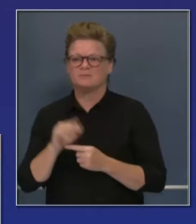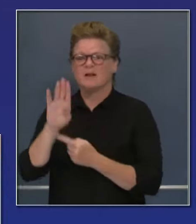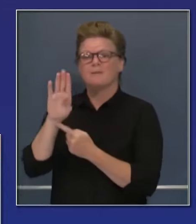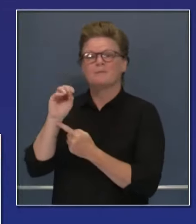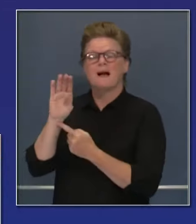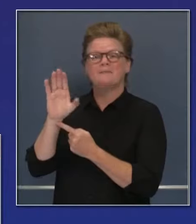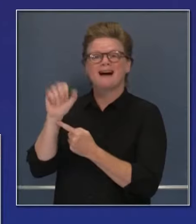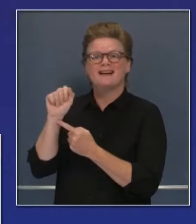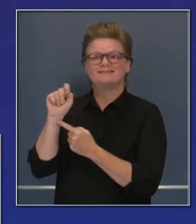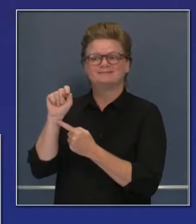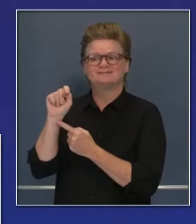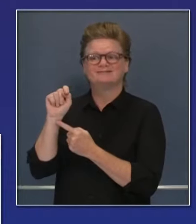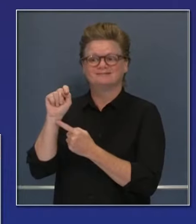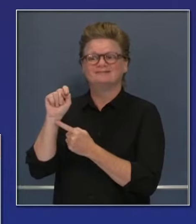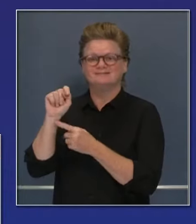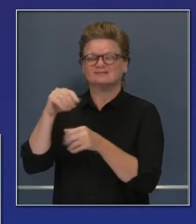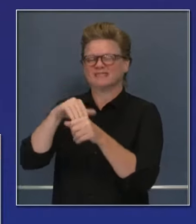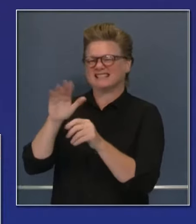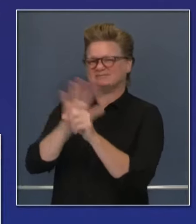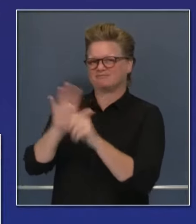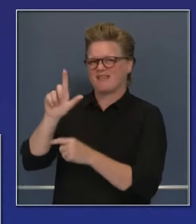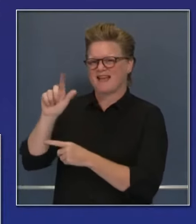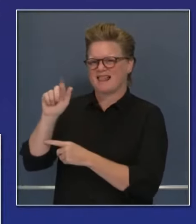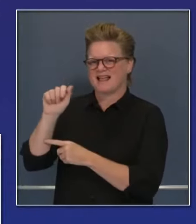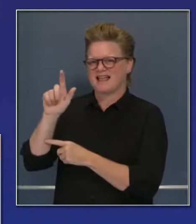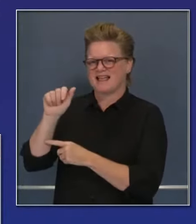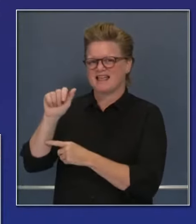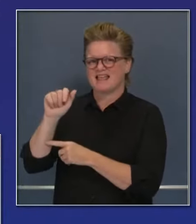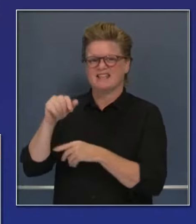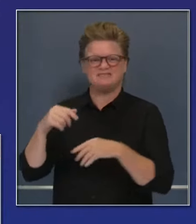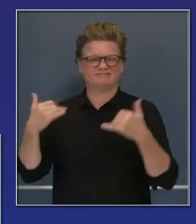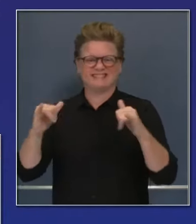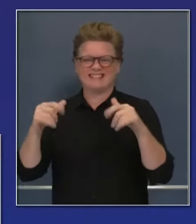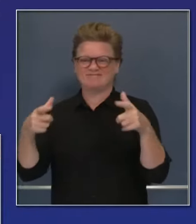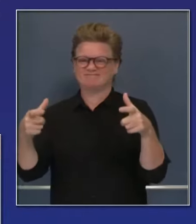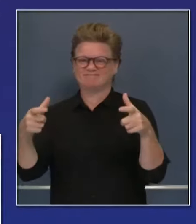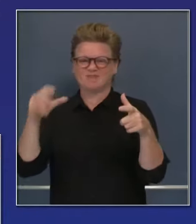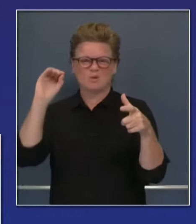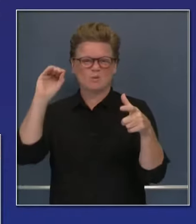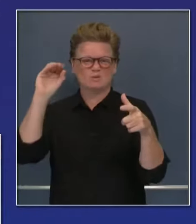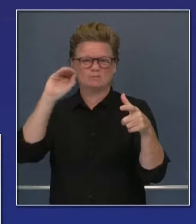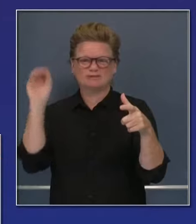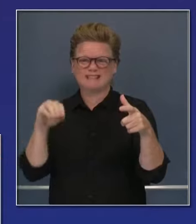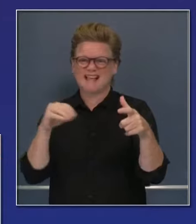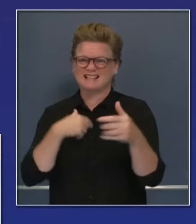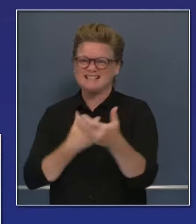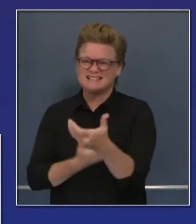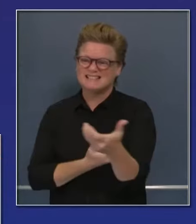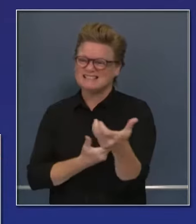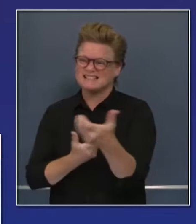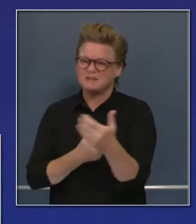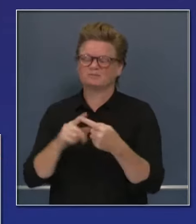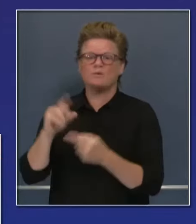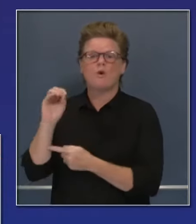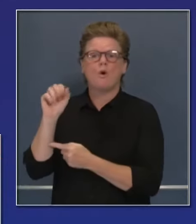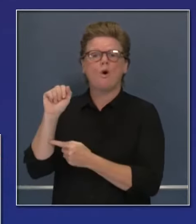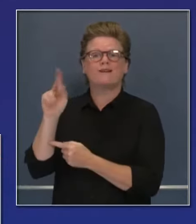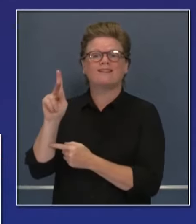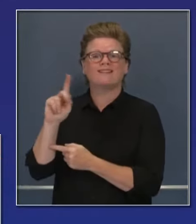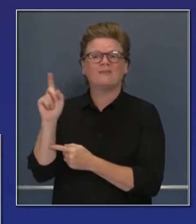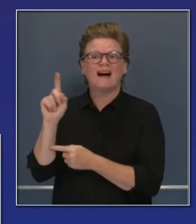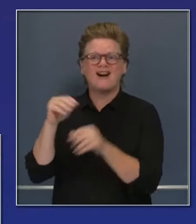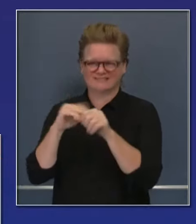monitoring down in LA County, 0% containment, 8,500 acres, and the Oak Fire up and around Mendocino,